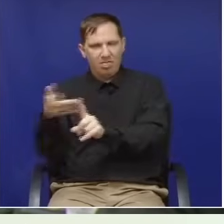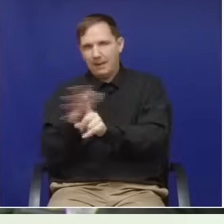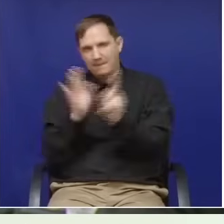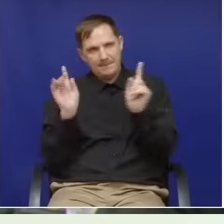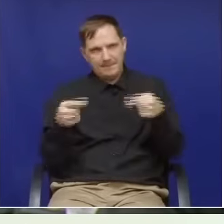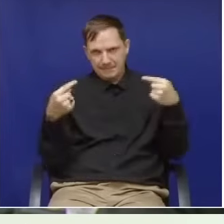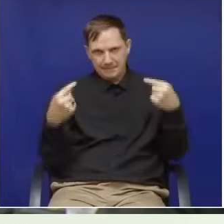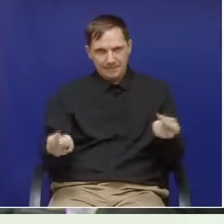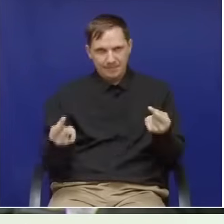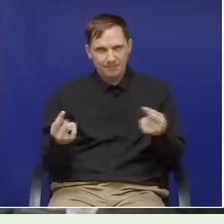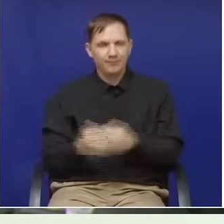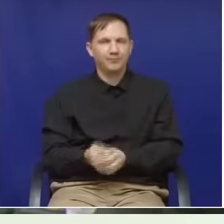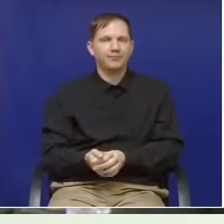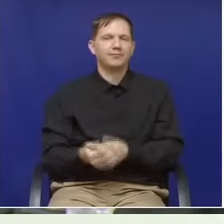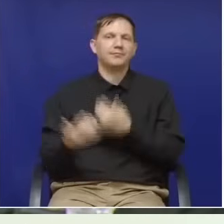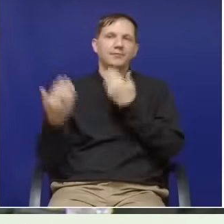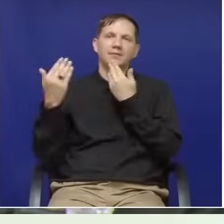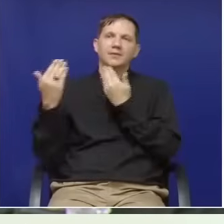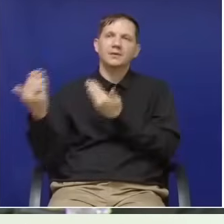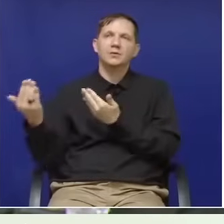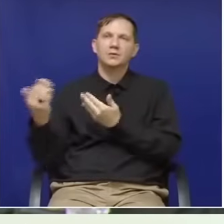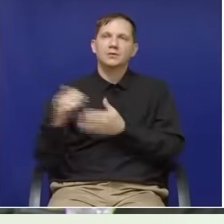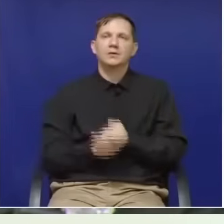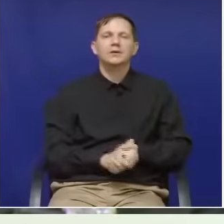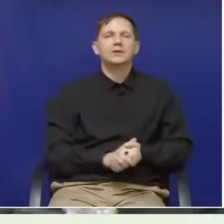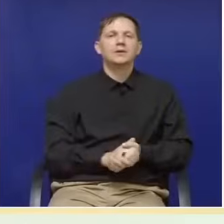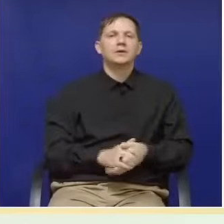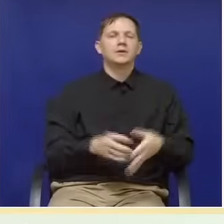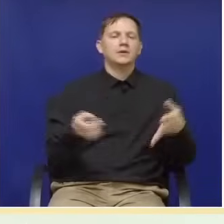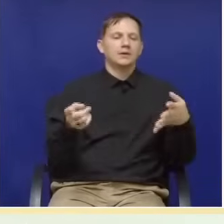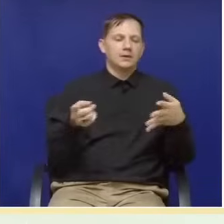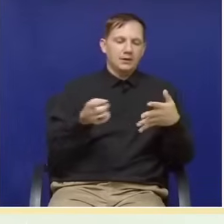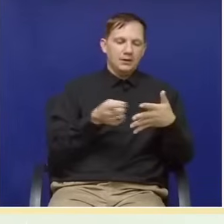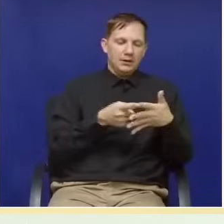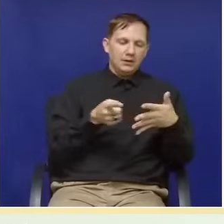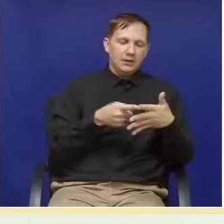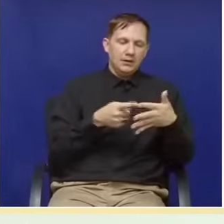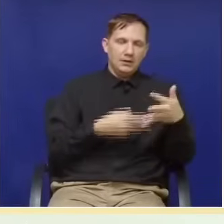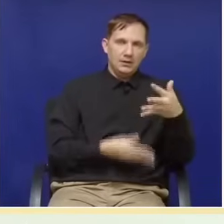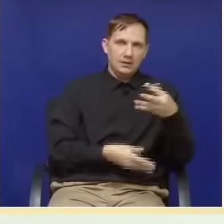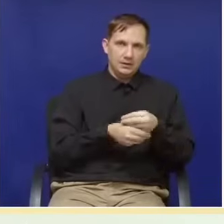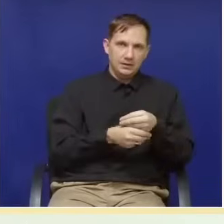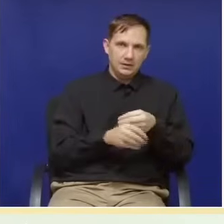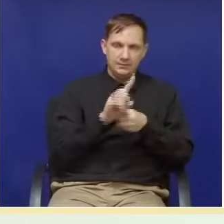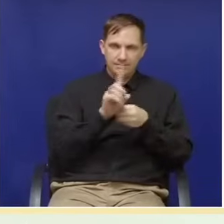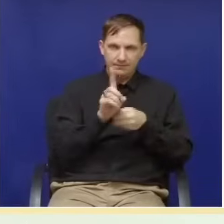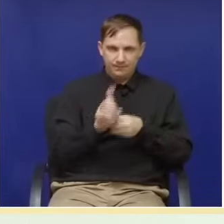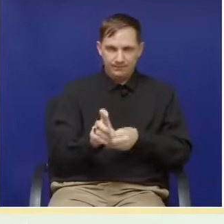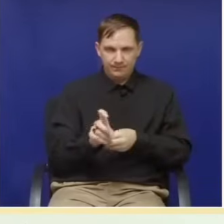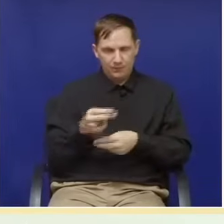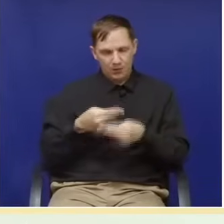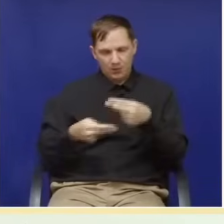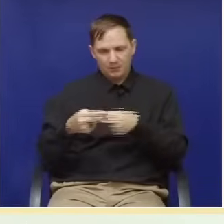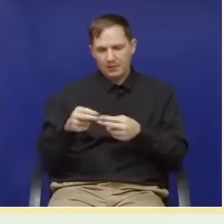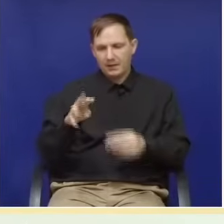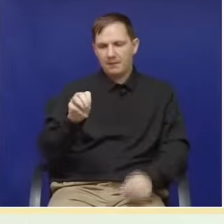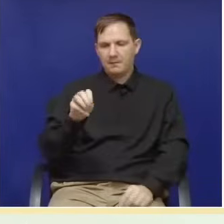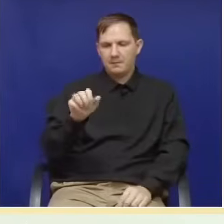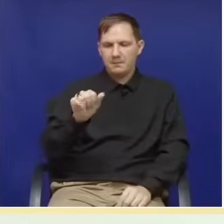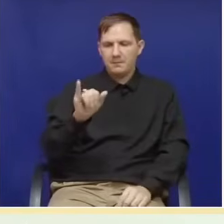Honorable Speaker. The first supplementary question will be asked by the Honourable Maimane.